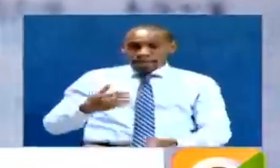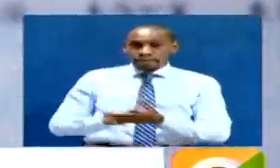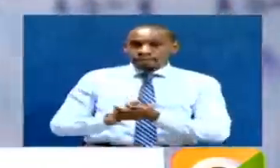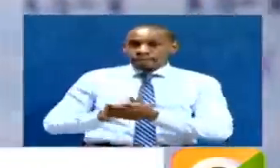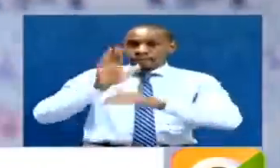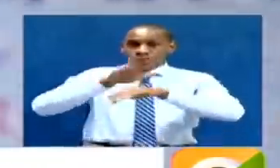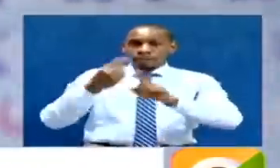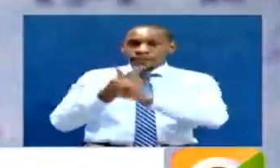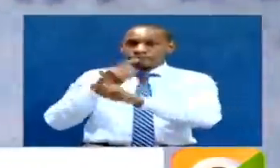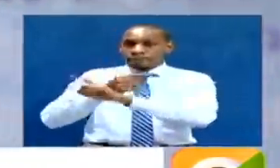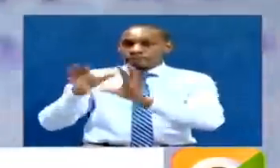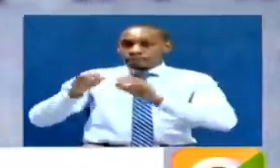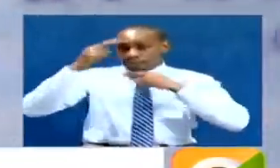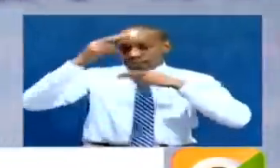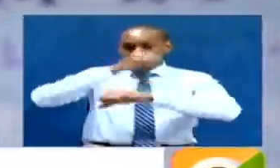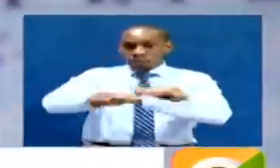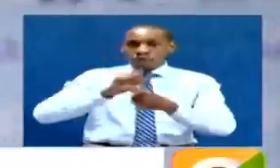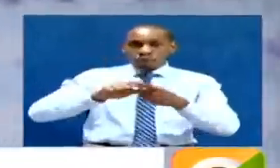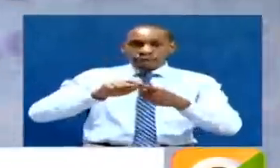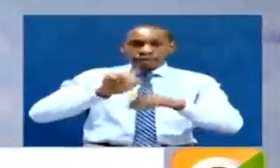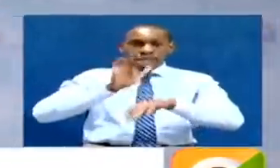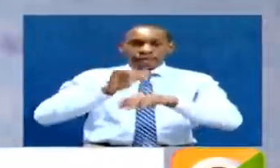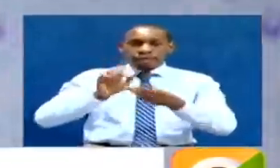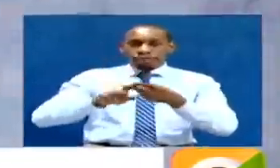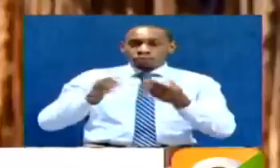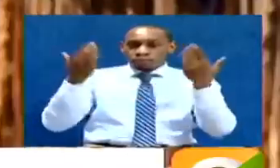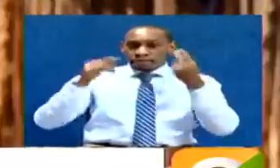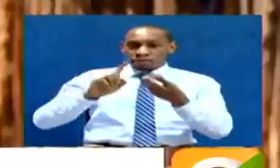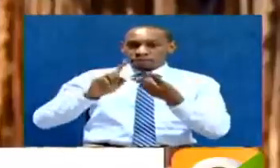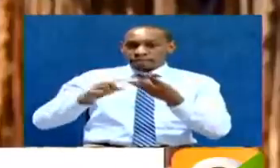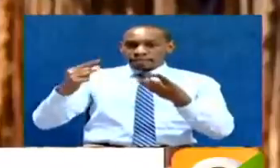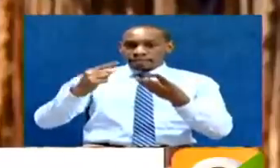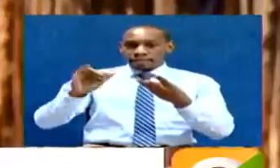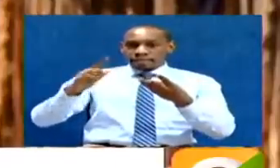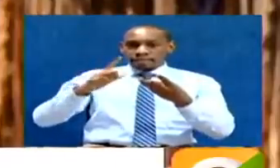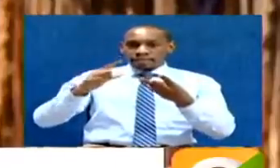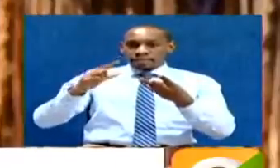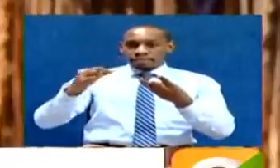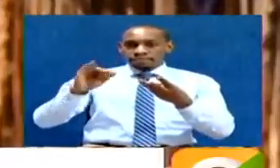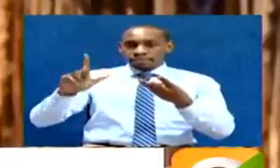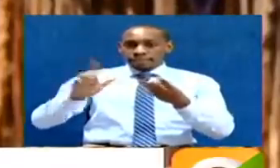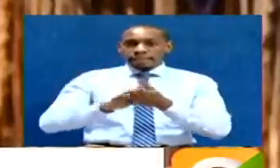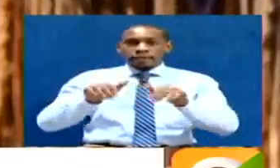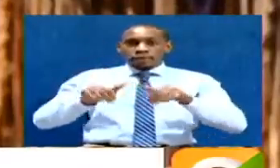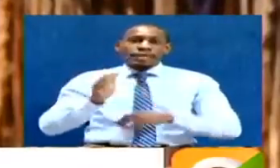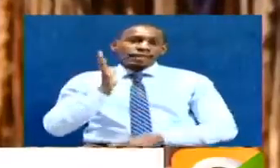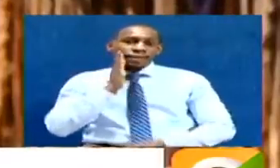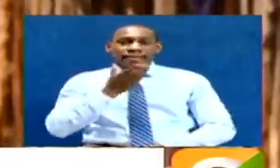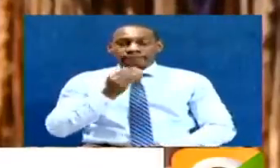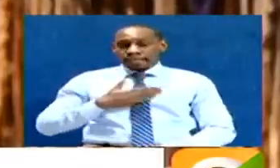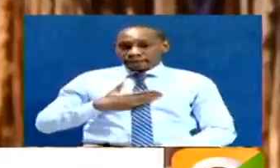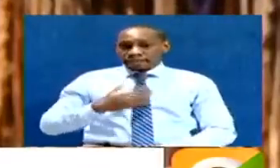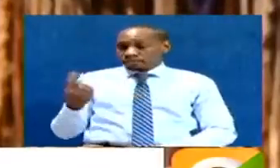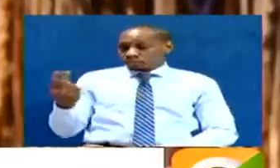was called to different high schools in Embu, Meru and Gilgil, but unfortunately... I waited my parents to